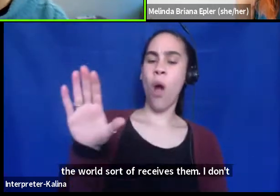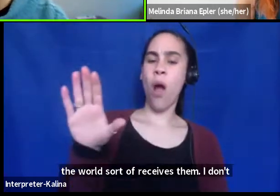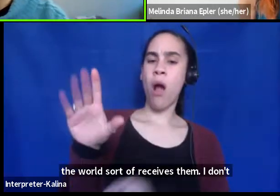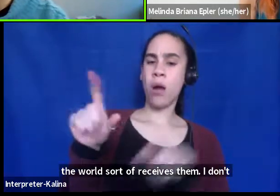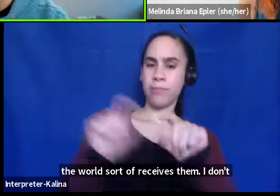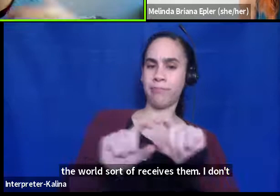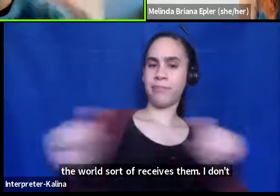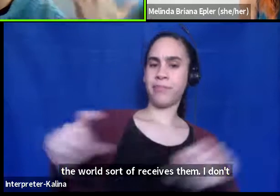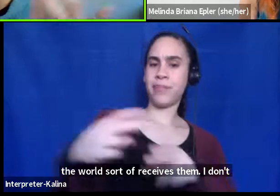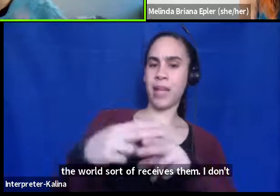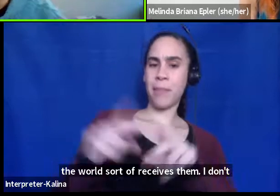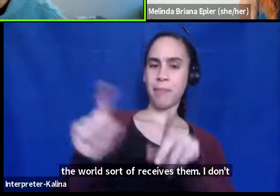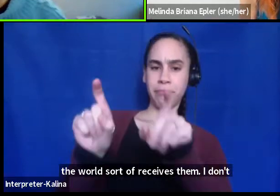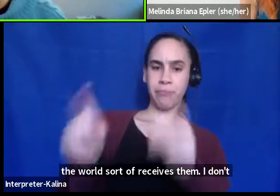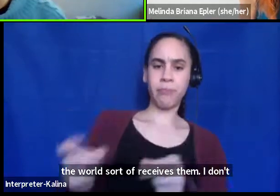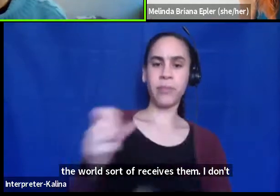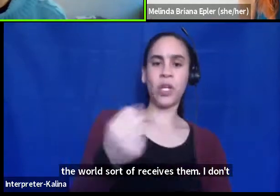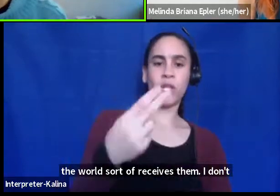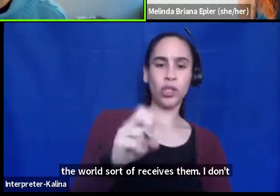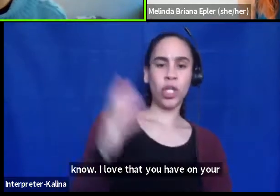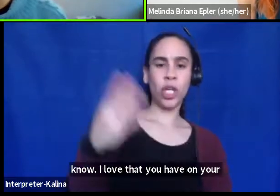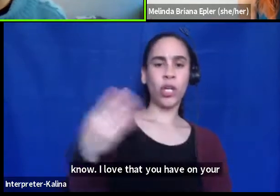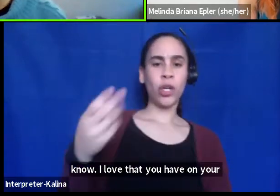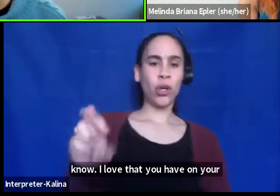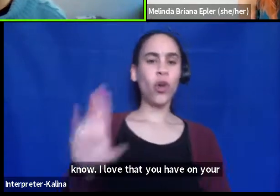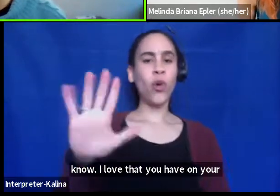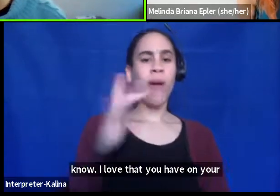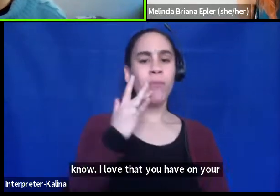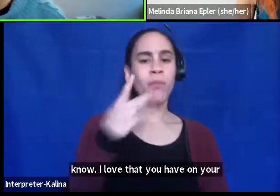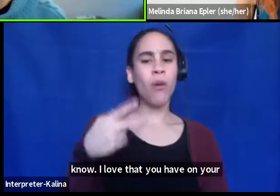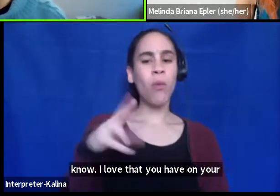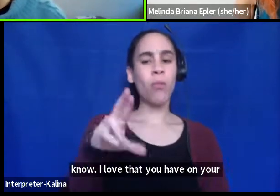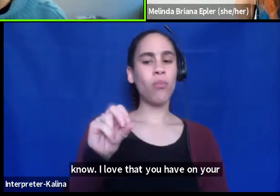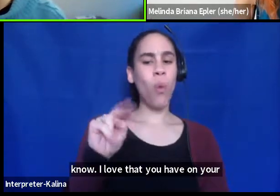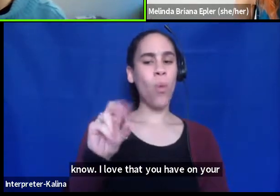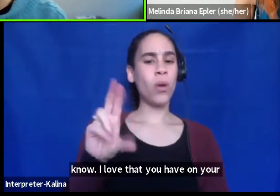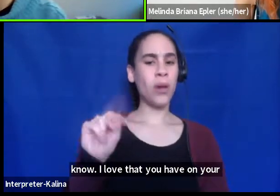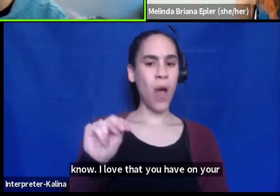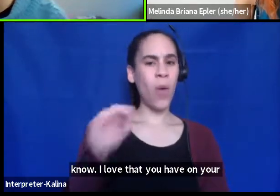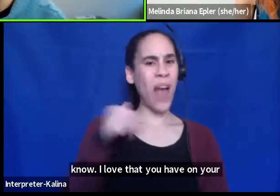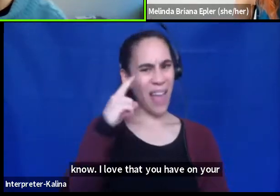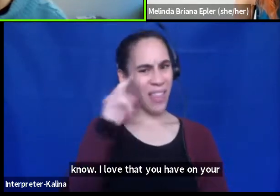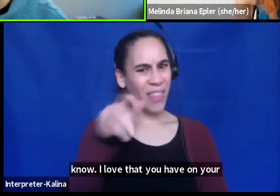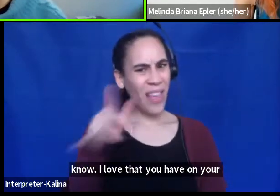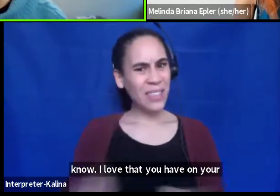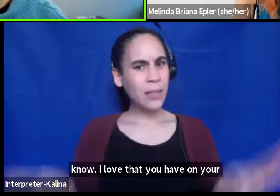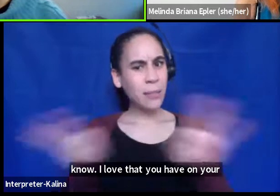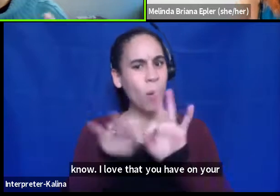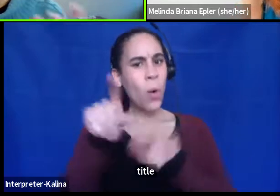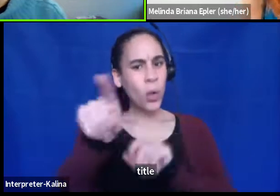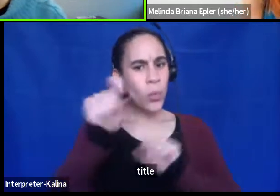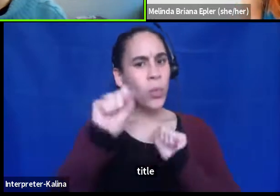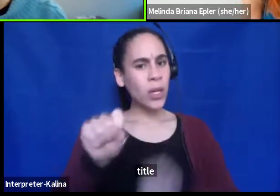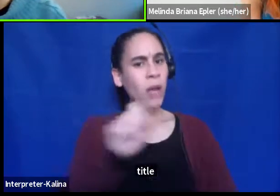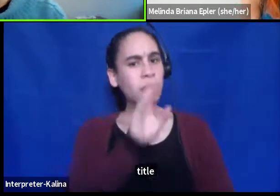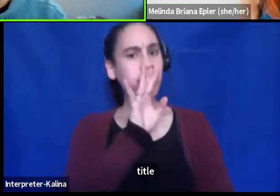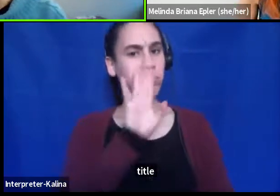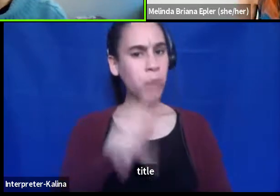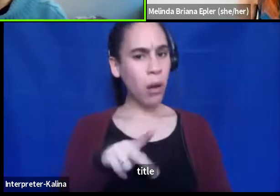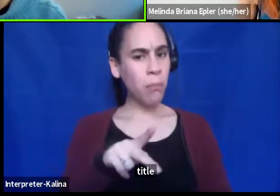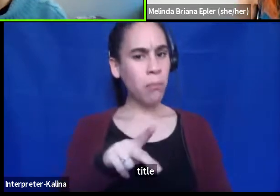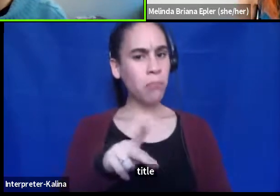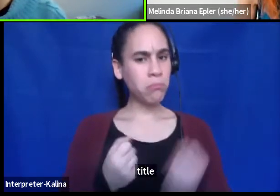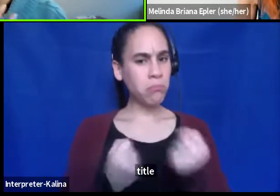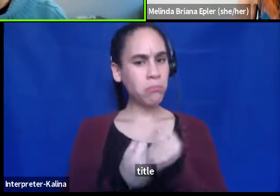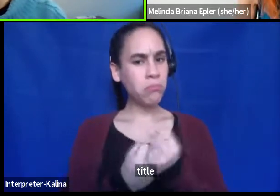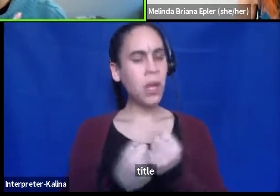your preferred pronouns. And so like, I think that's really important that you get to say that, right? And how would it feel to be